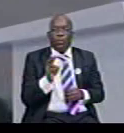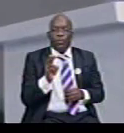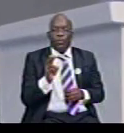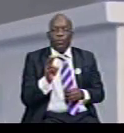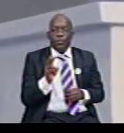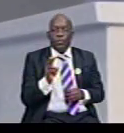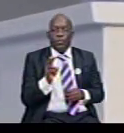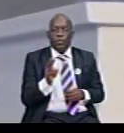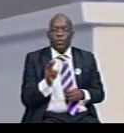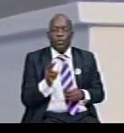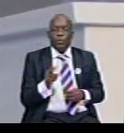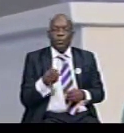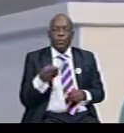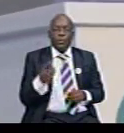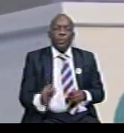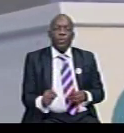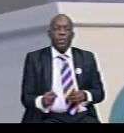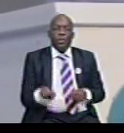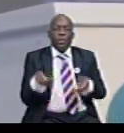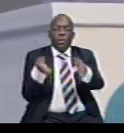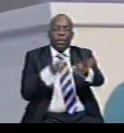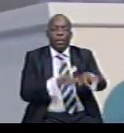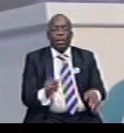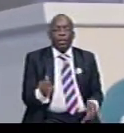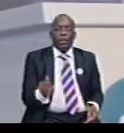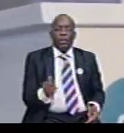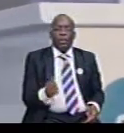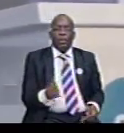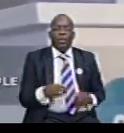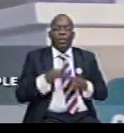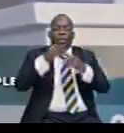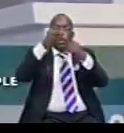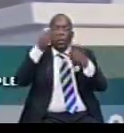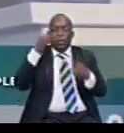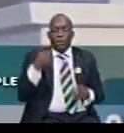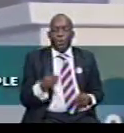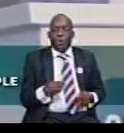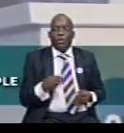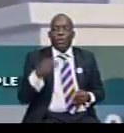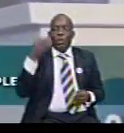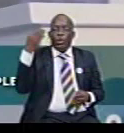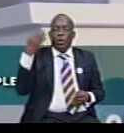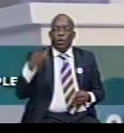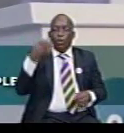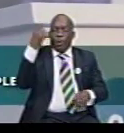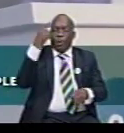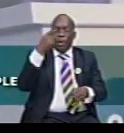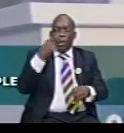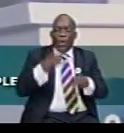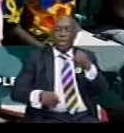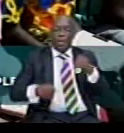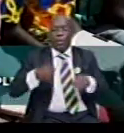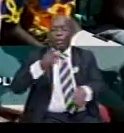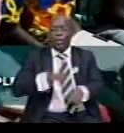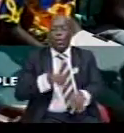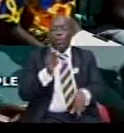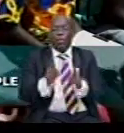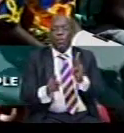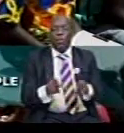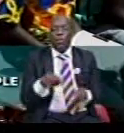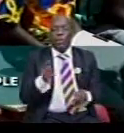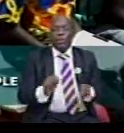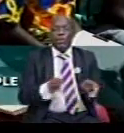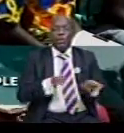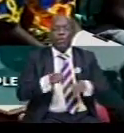the deadening peculiarities of end time people. The attitude,